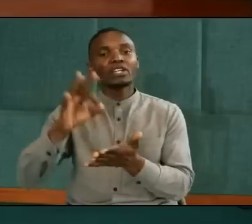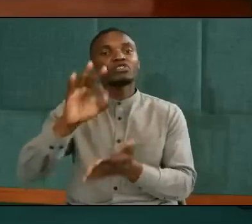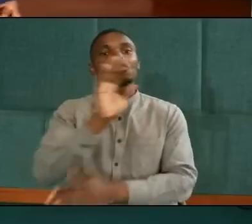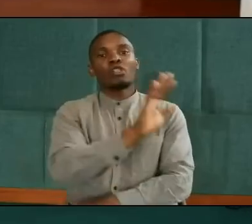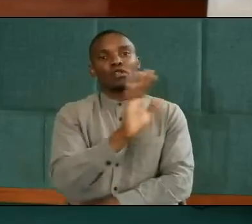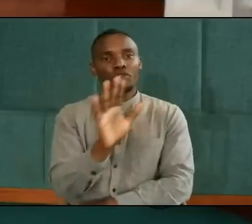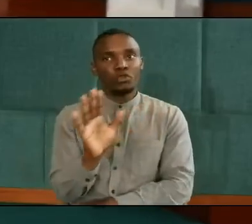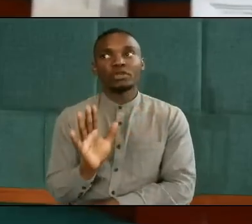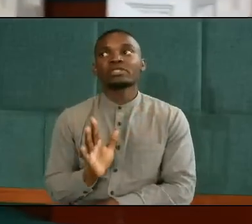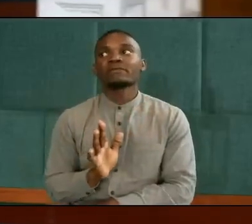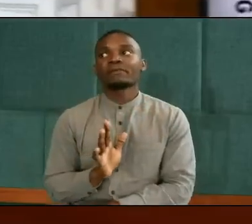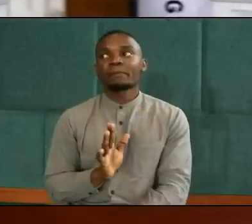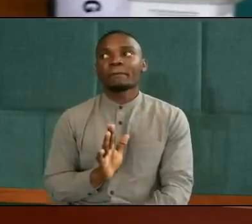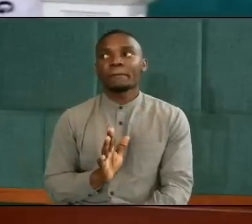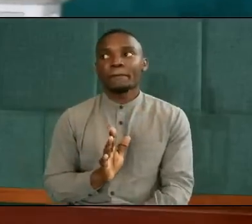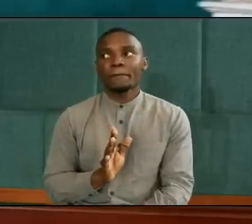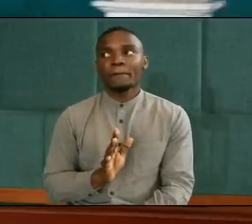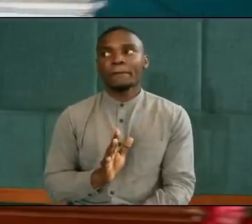ready.